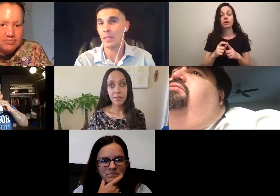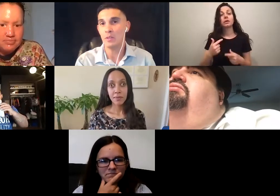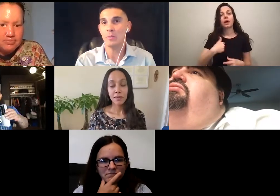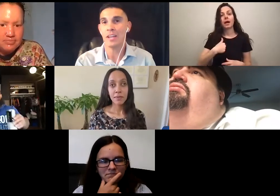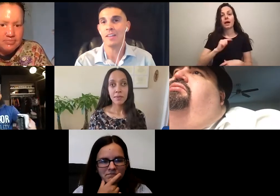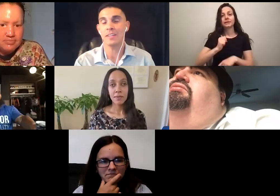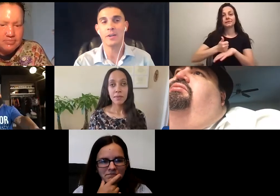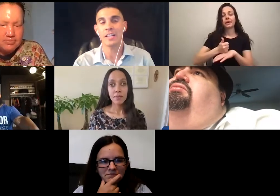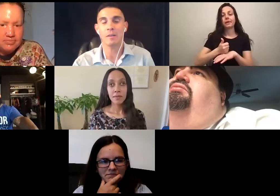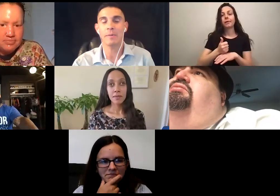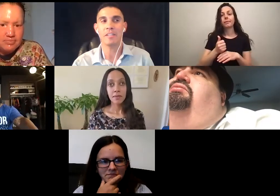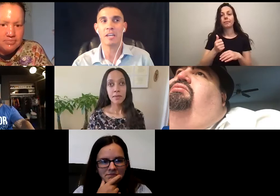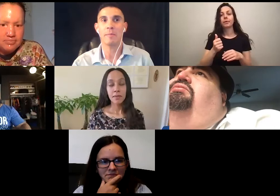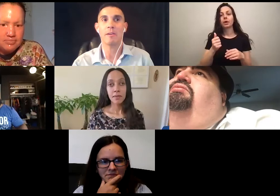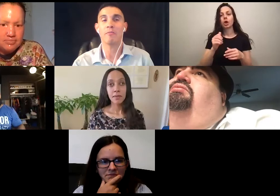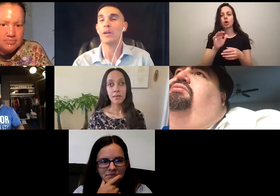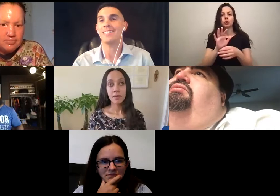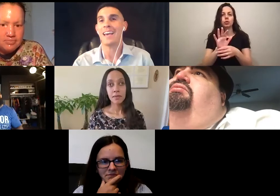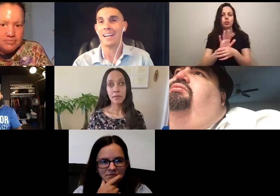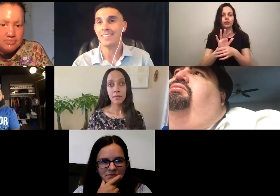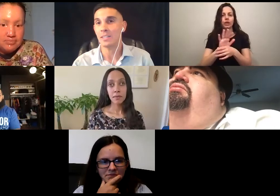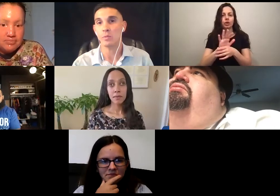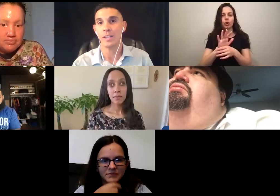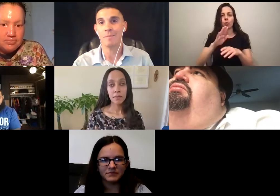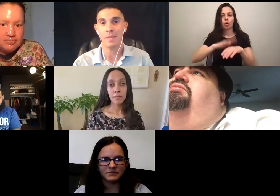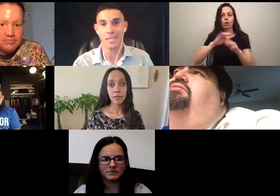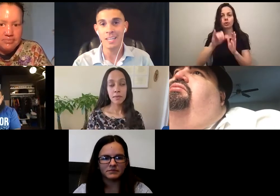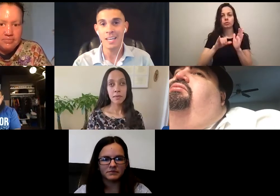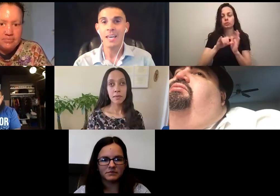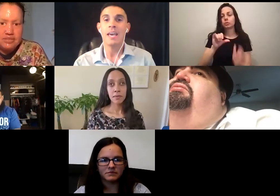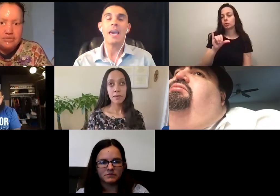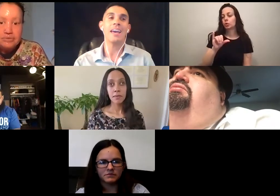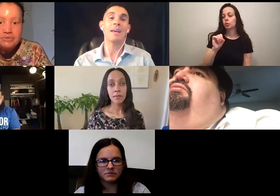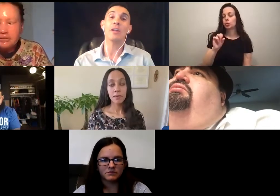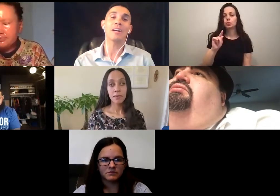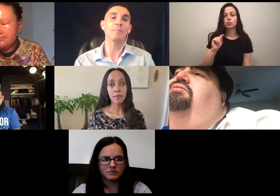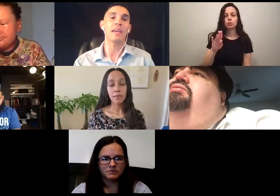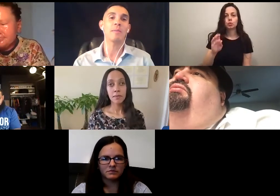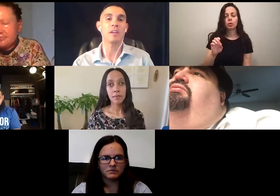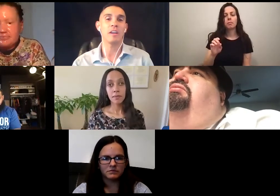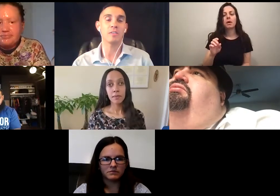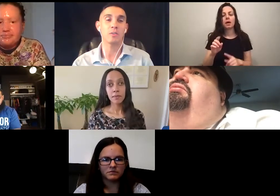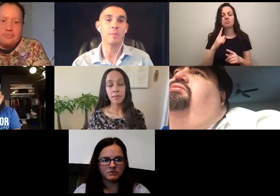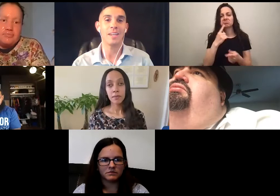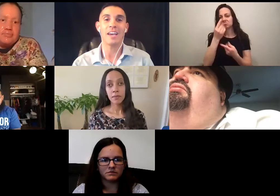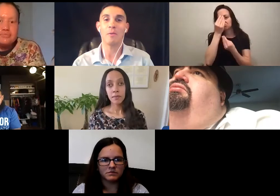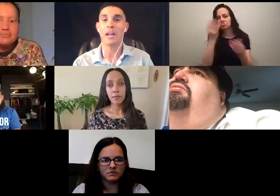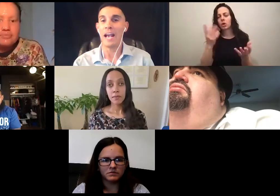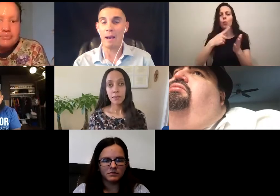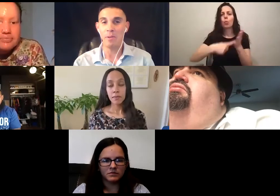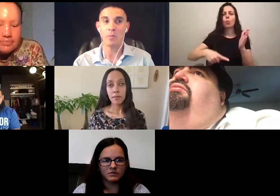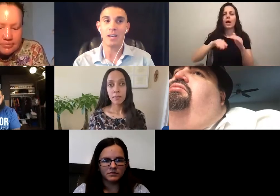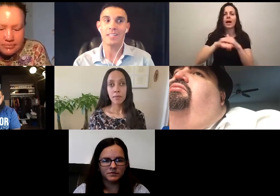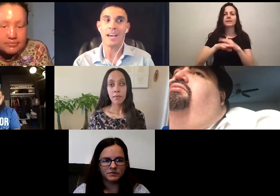this on my YouTube channel and creating a little bit of a documentary of what does access really mean. And I put it out to my community on social media. And